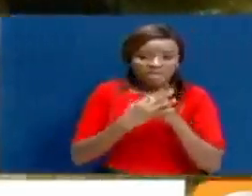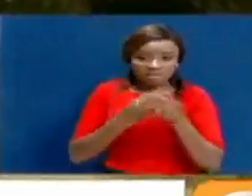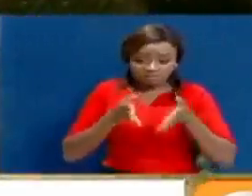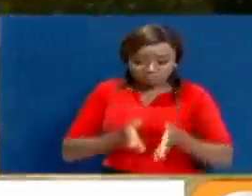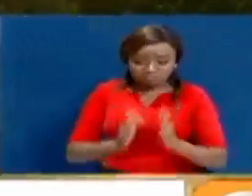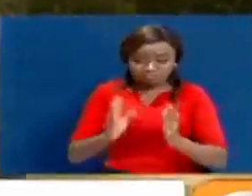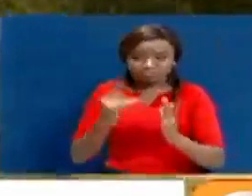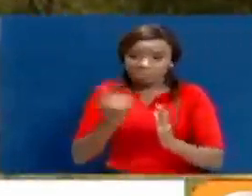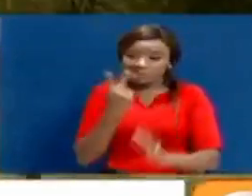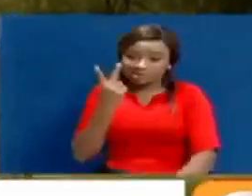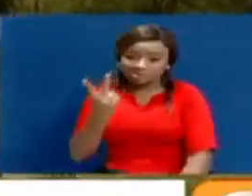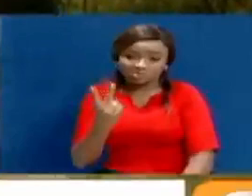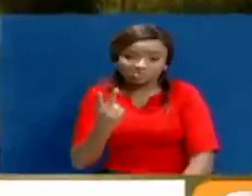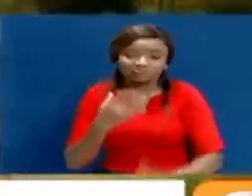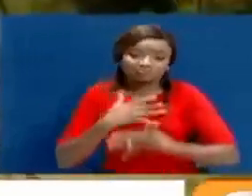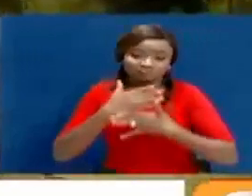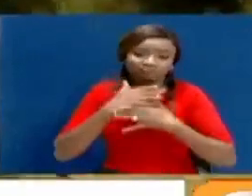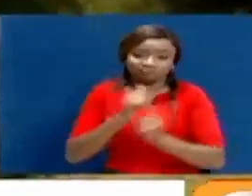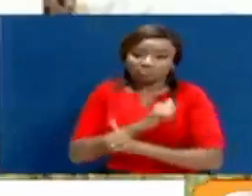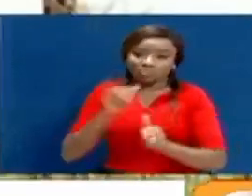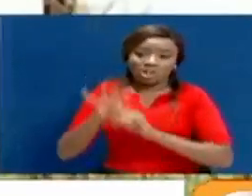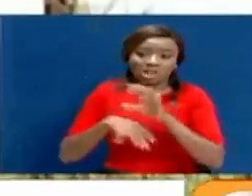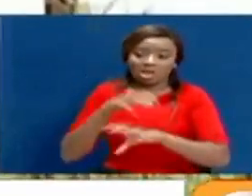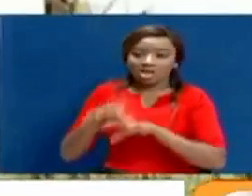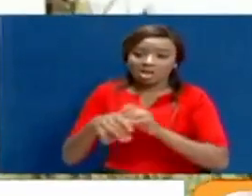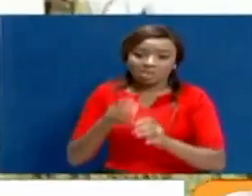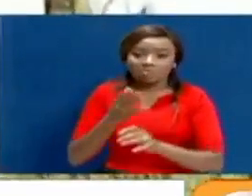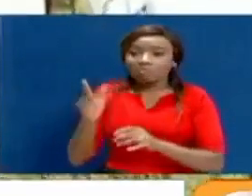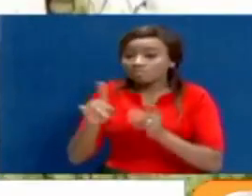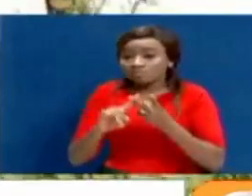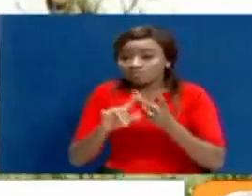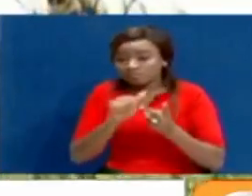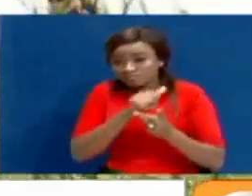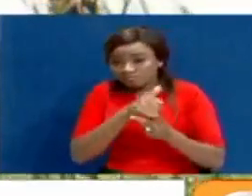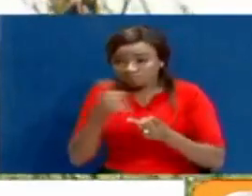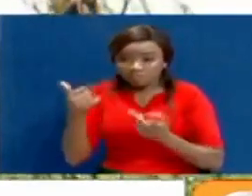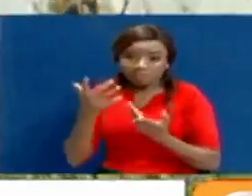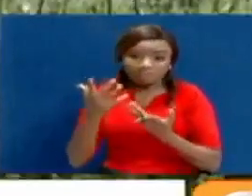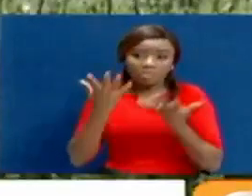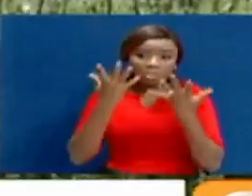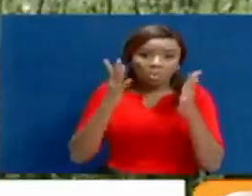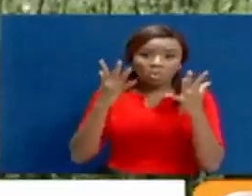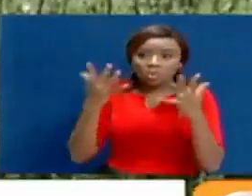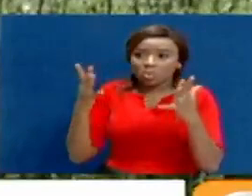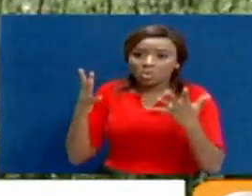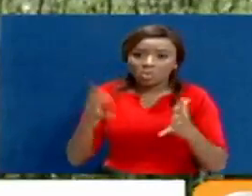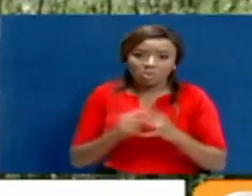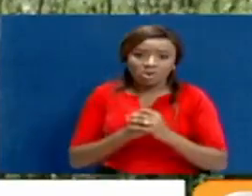born, only 2 have survived the wilderness. The others are thought to have been lost to